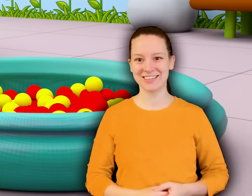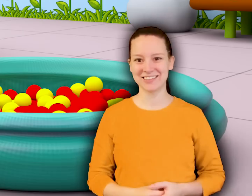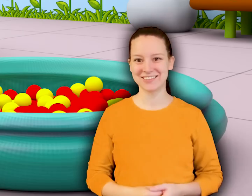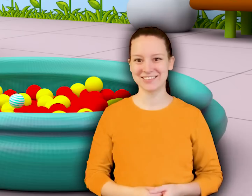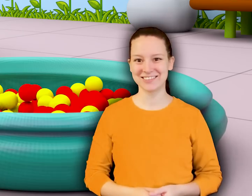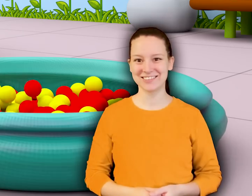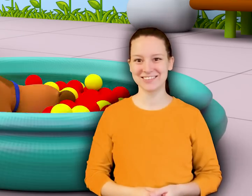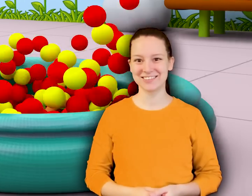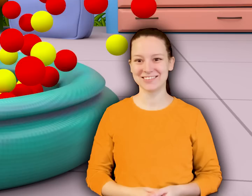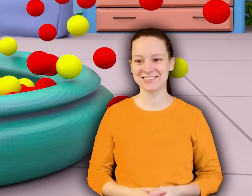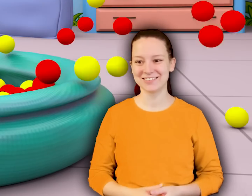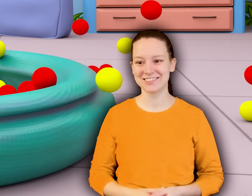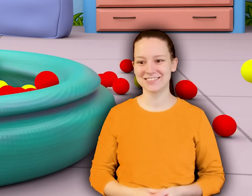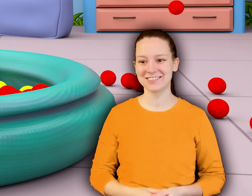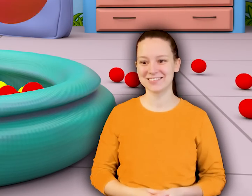be